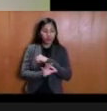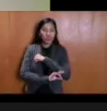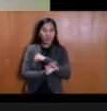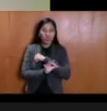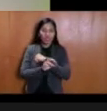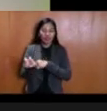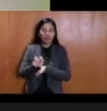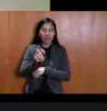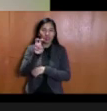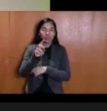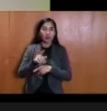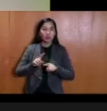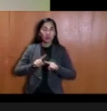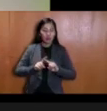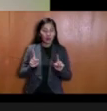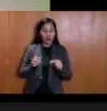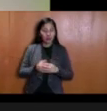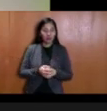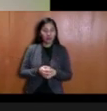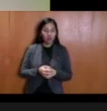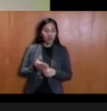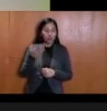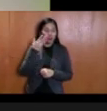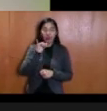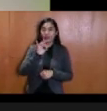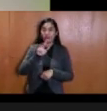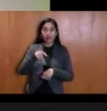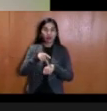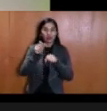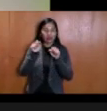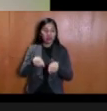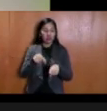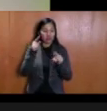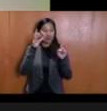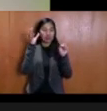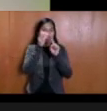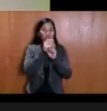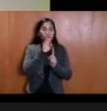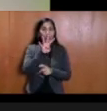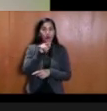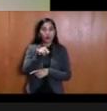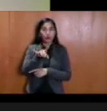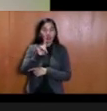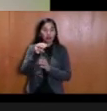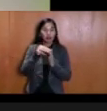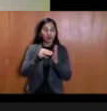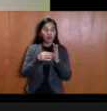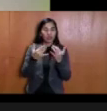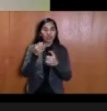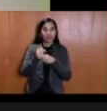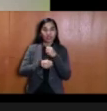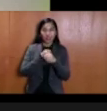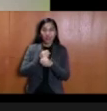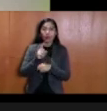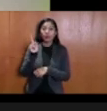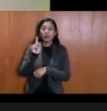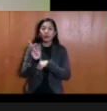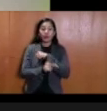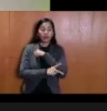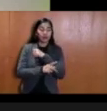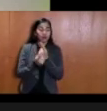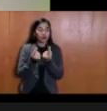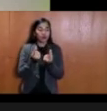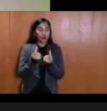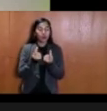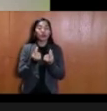not even sure Philippines can hit 4.8 million this year. So what this province did was they're trying